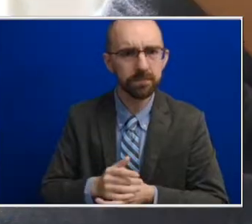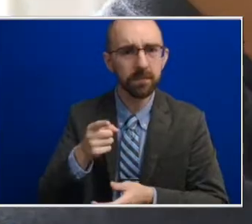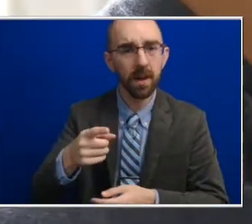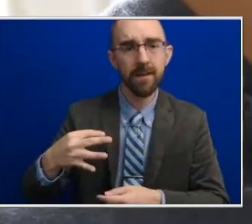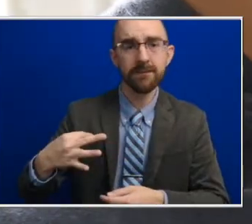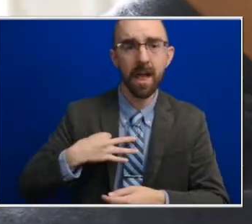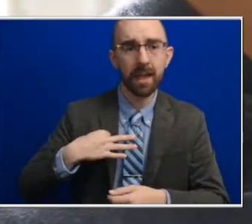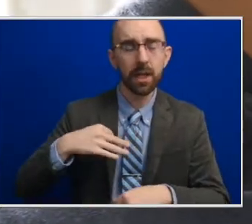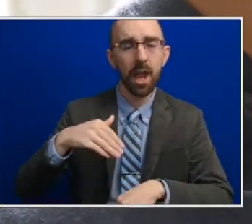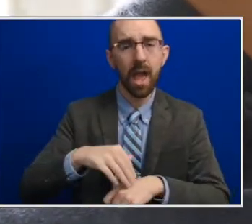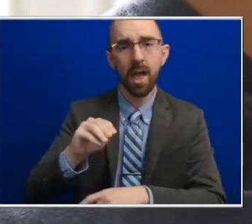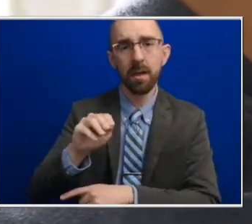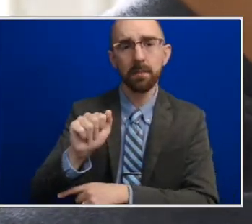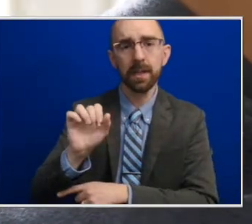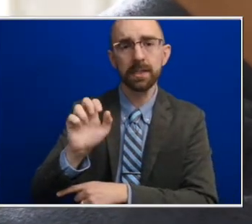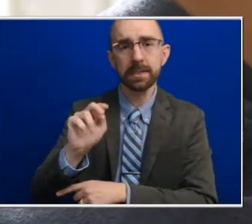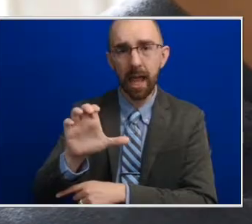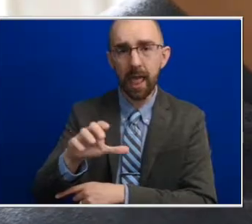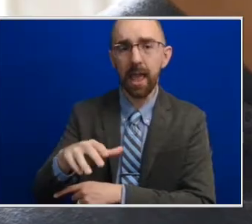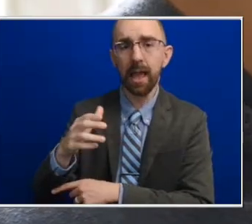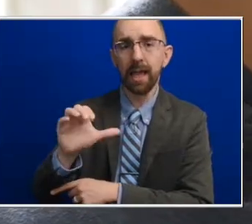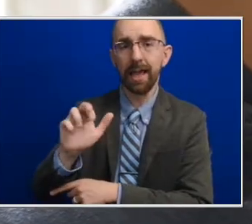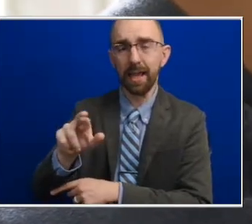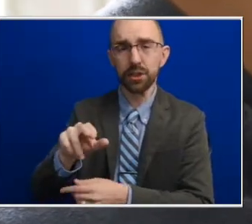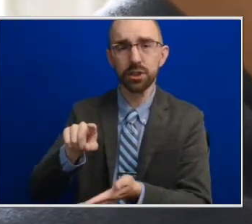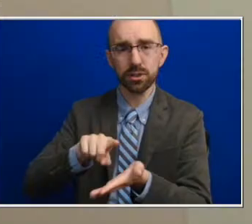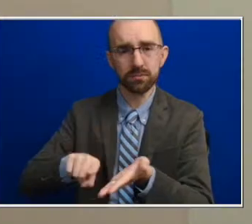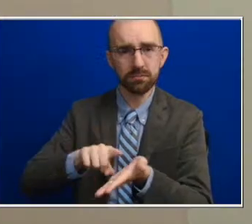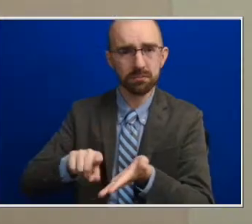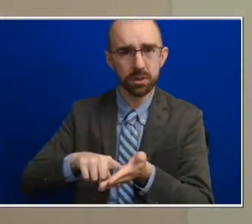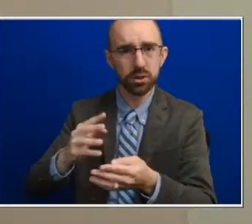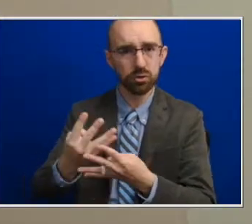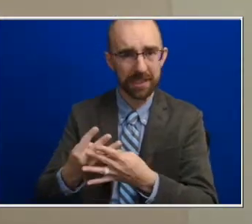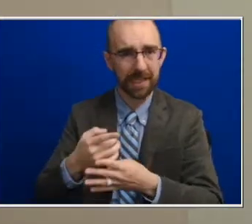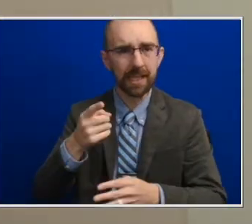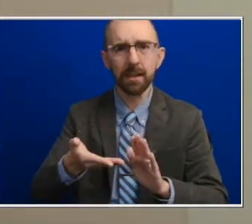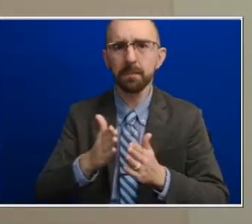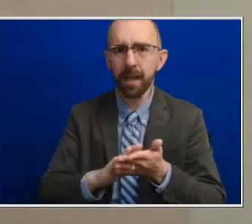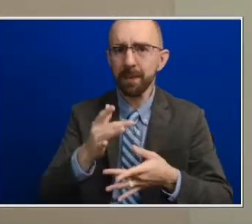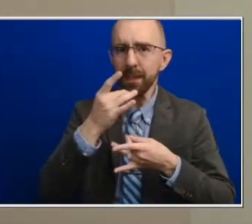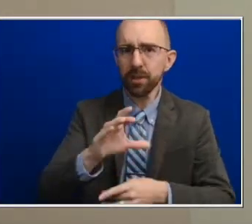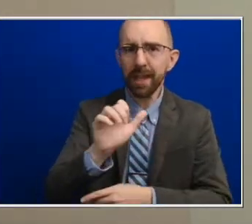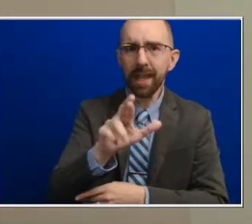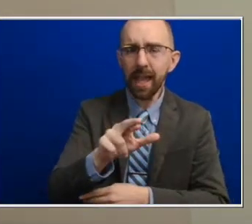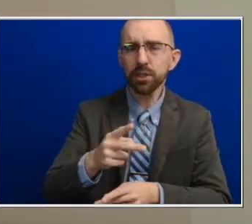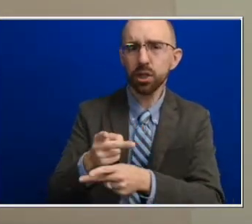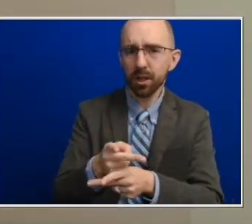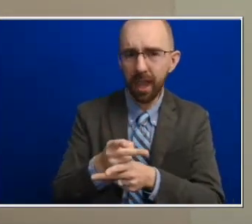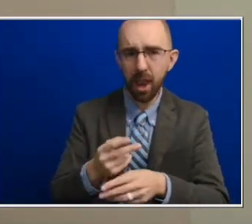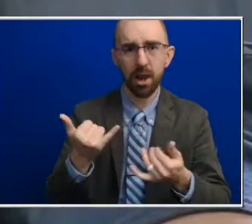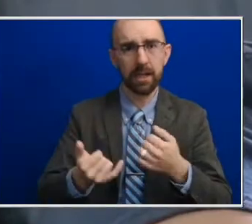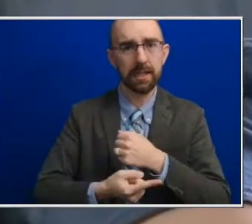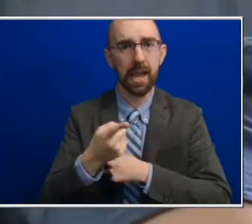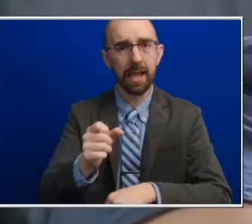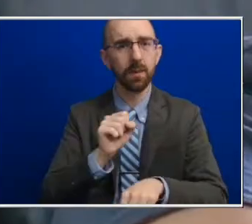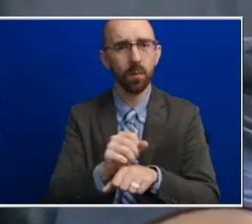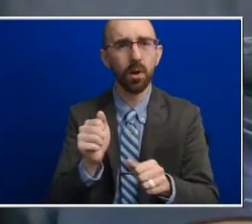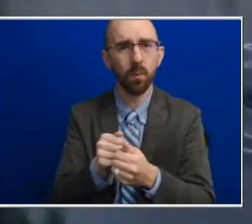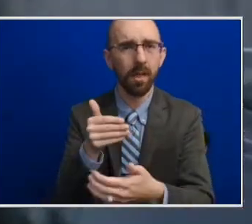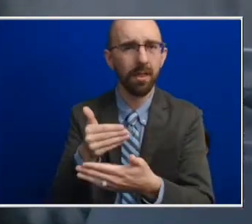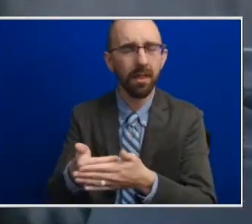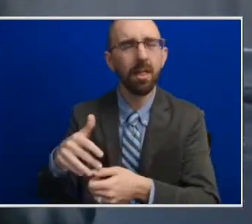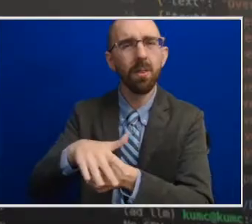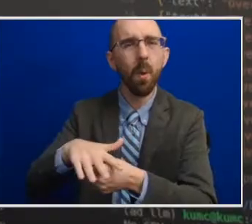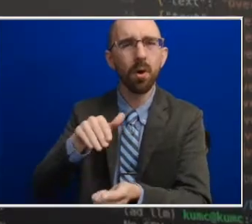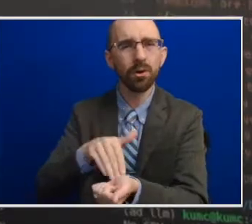Masonic Cancer Alliance screening, Matthew became interested in cancer care. Today, he's working with a local doctor to develop